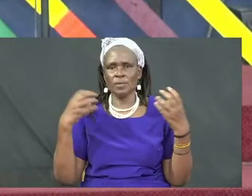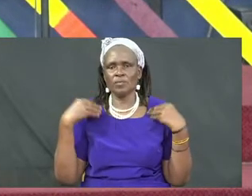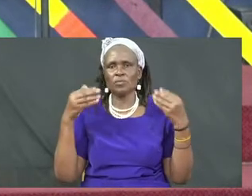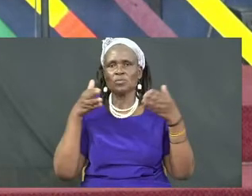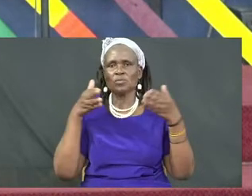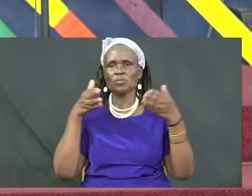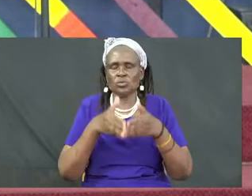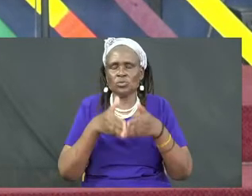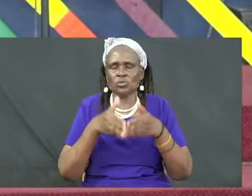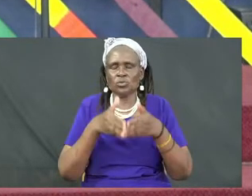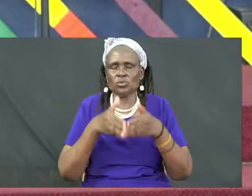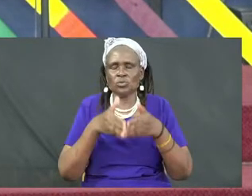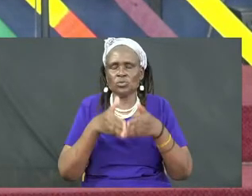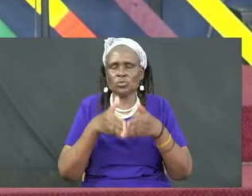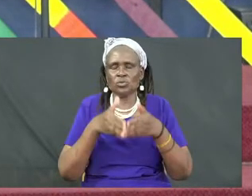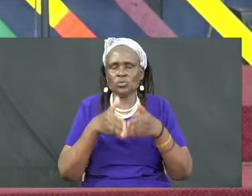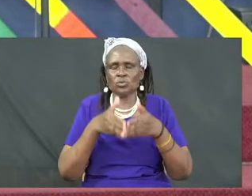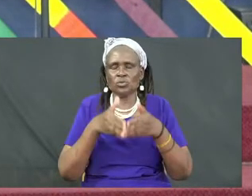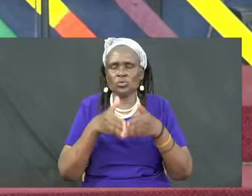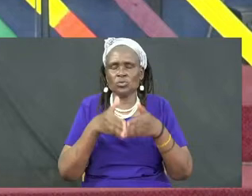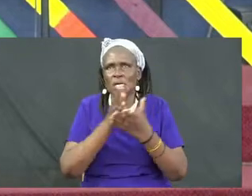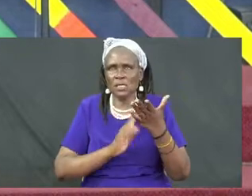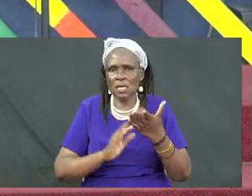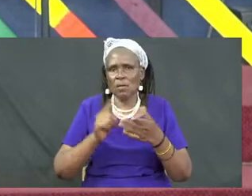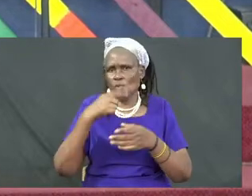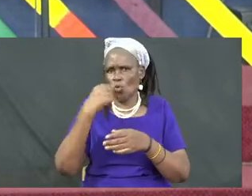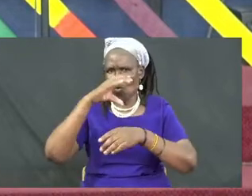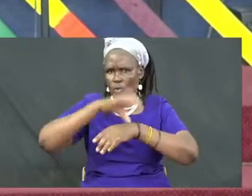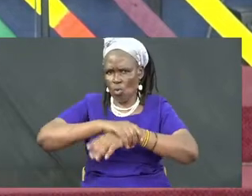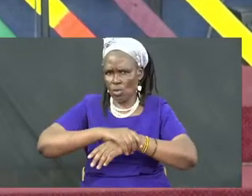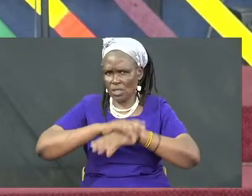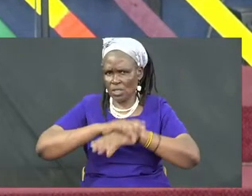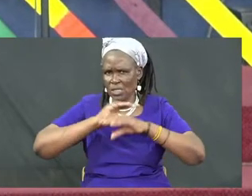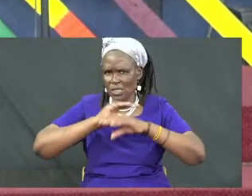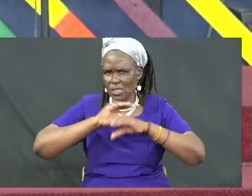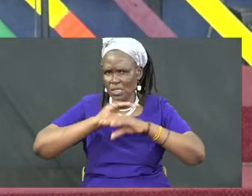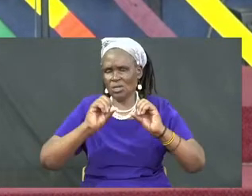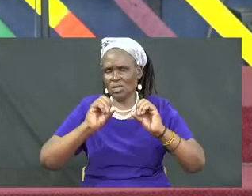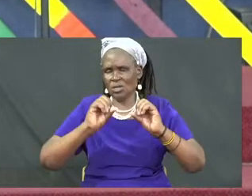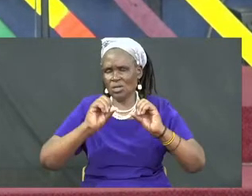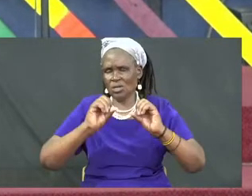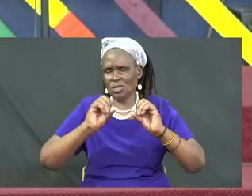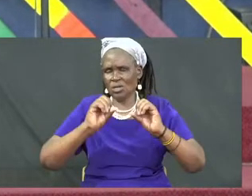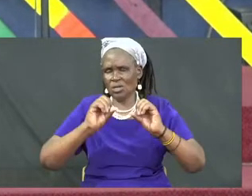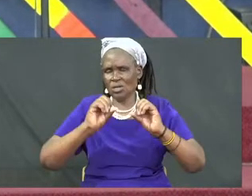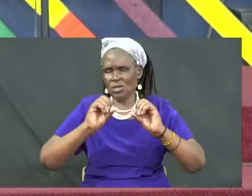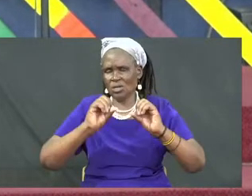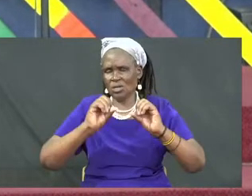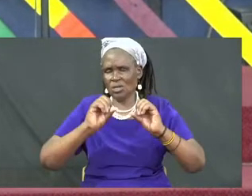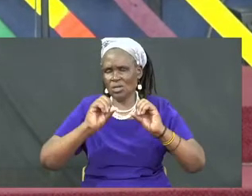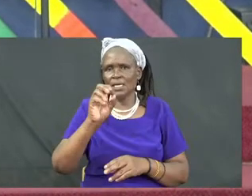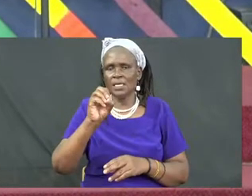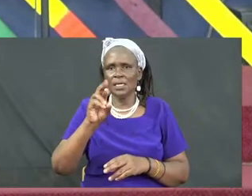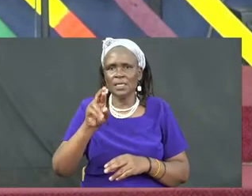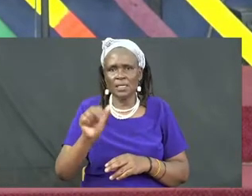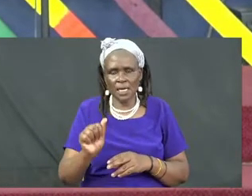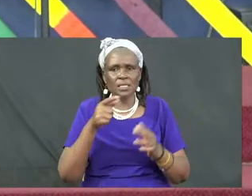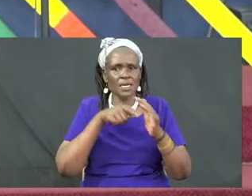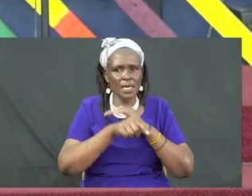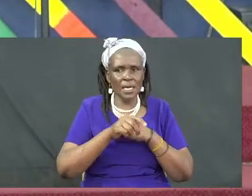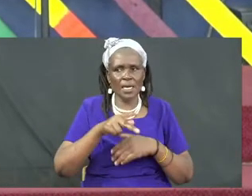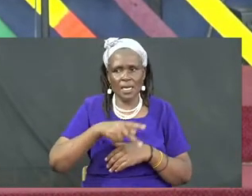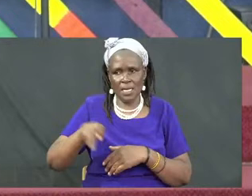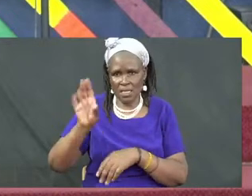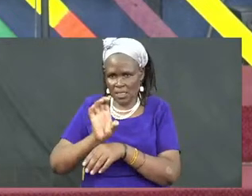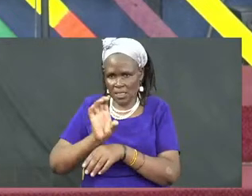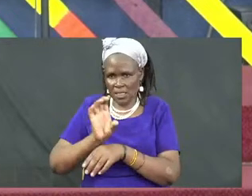immorality. So also you have some who hold the teaching of the Nicolaitans. Now in the church in Pergamum, there was a